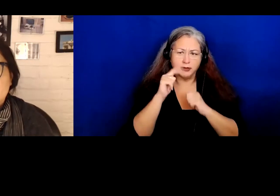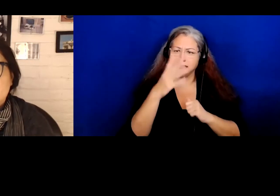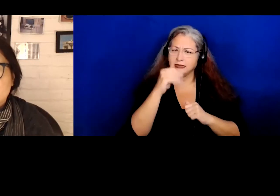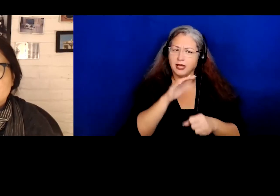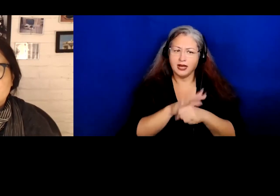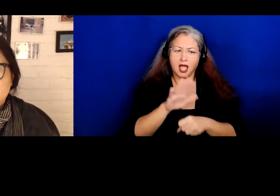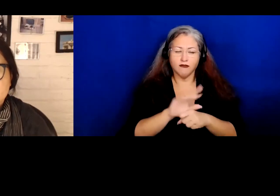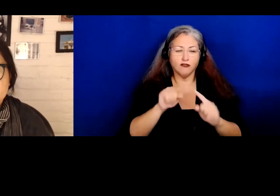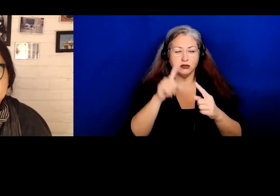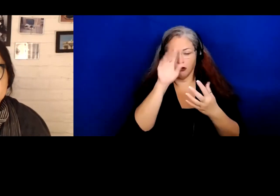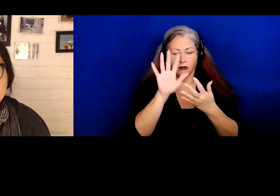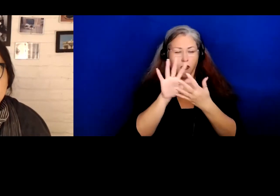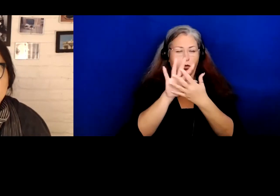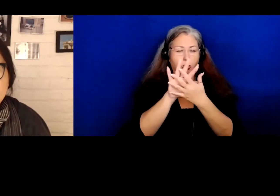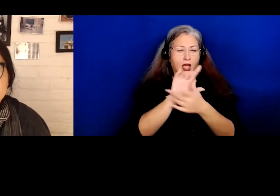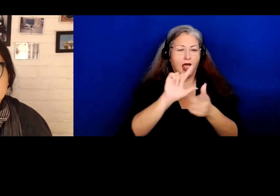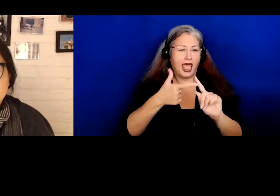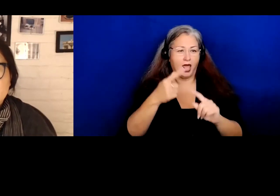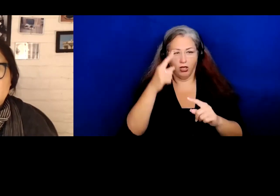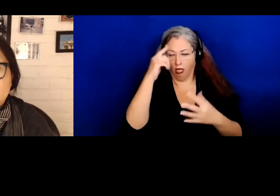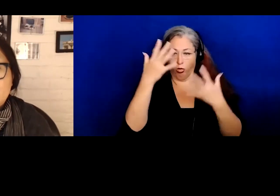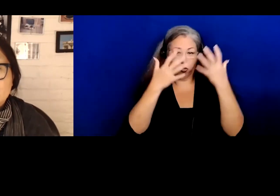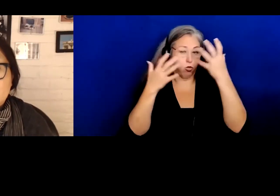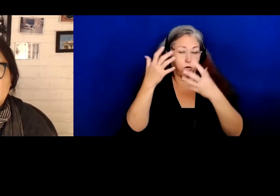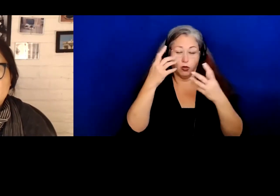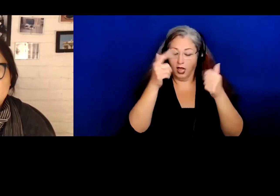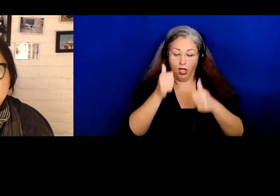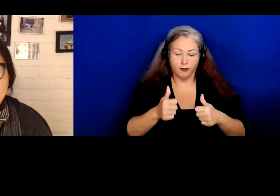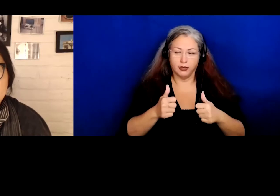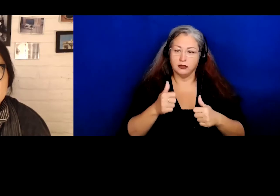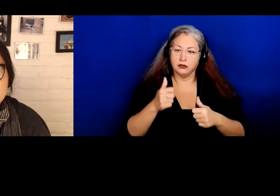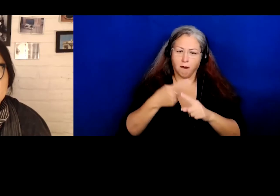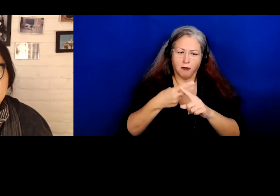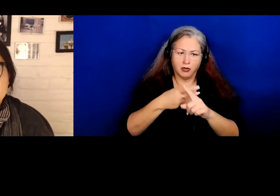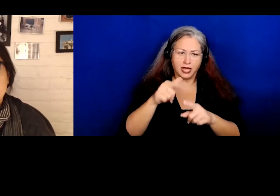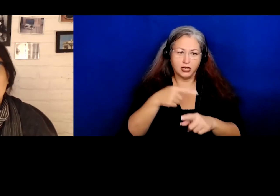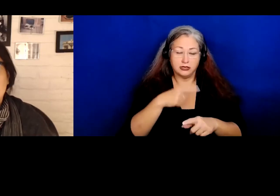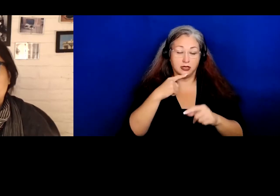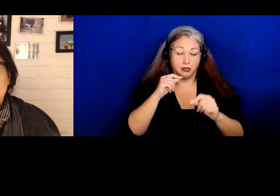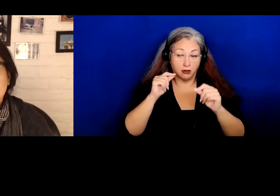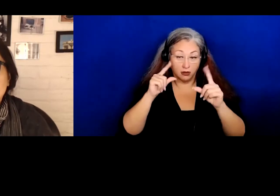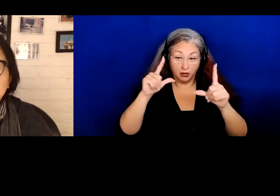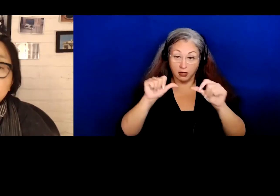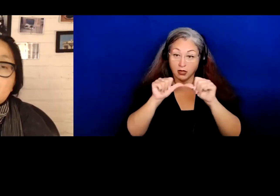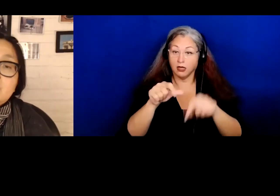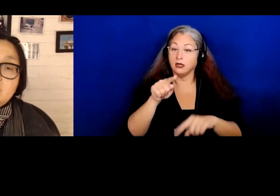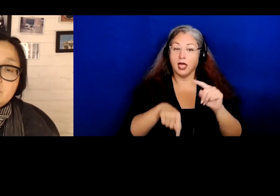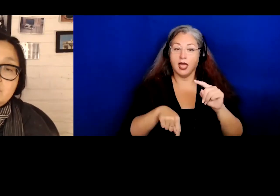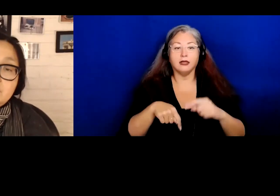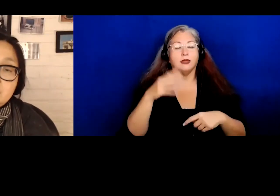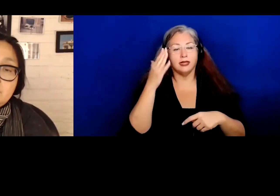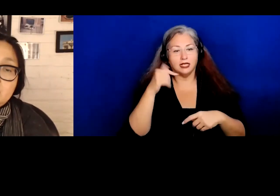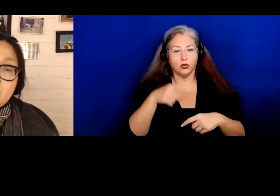fog, then the delirium. Months in, he would have found it harder and harder to keep his eyes open, which is why he